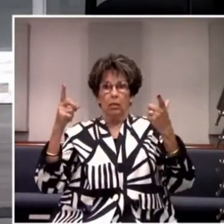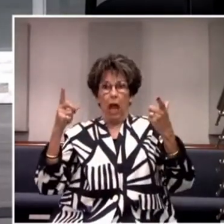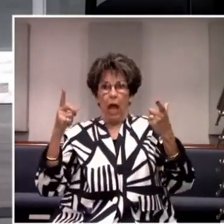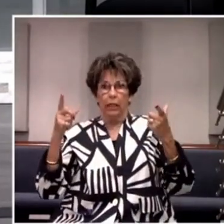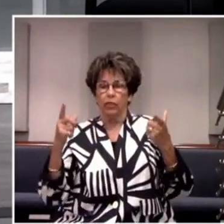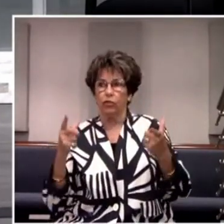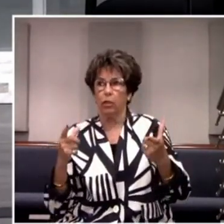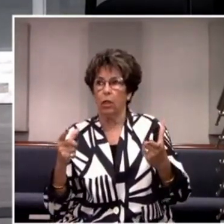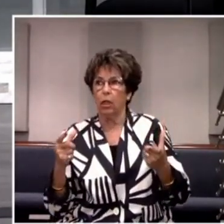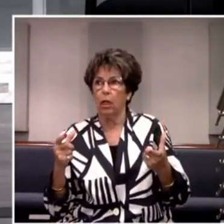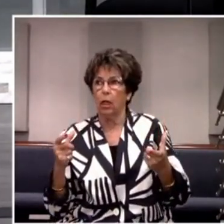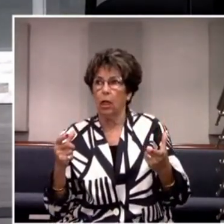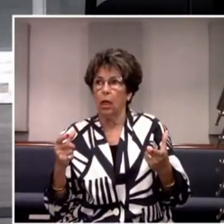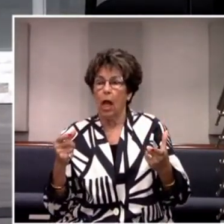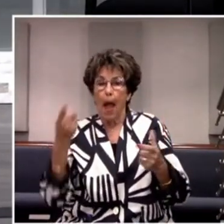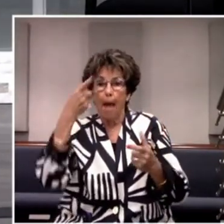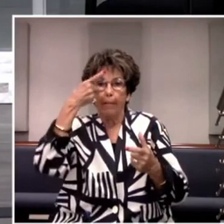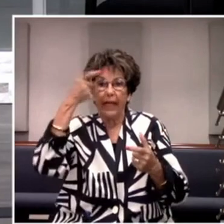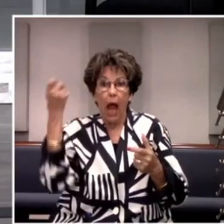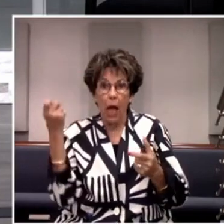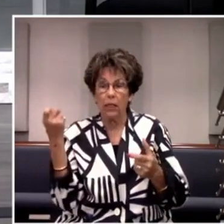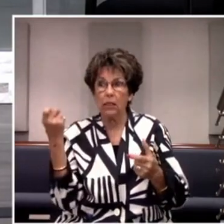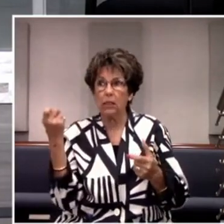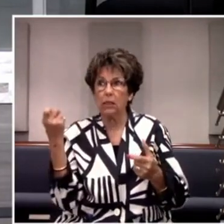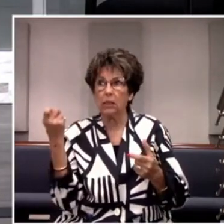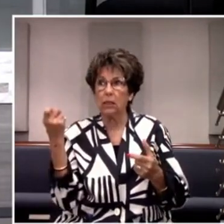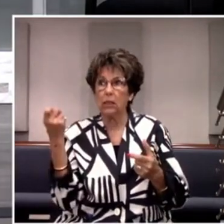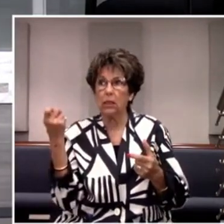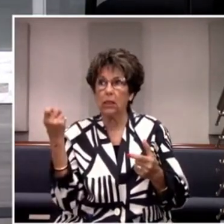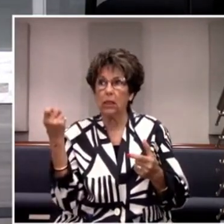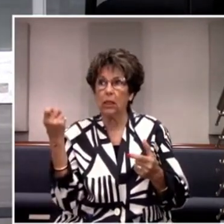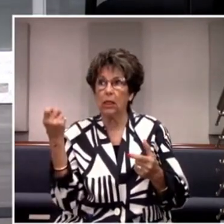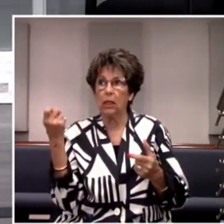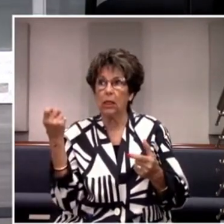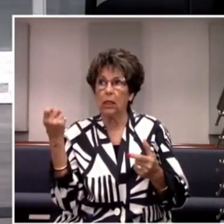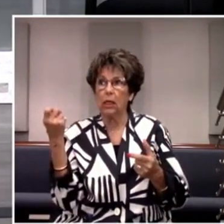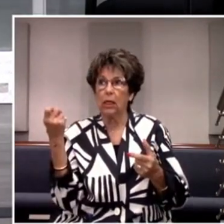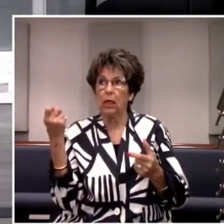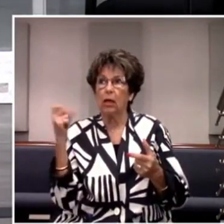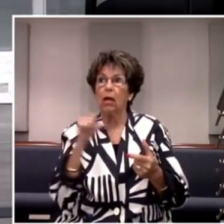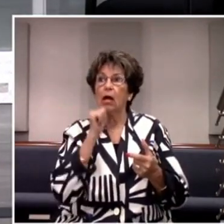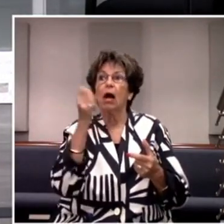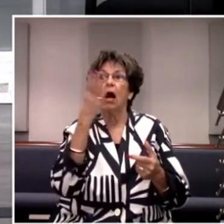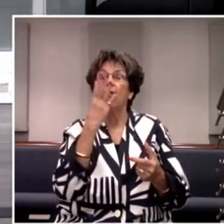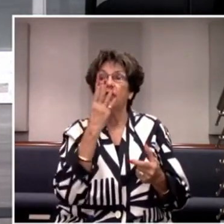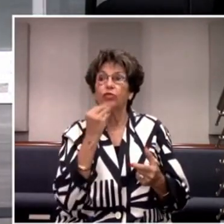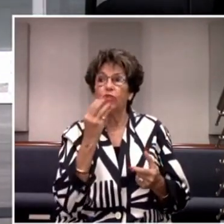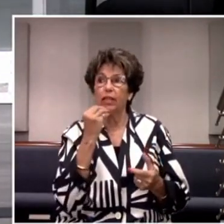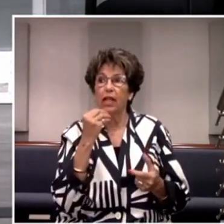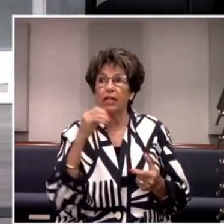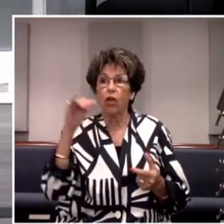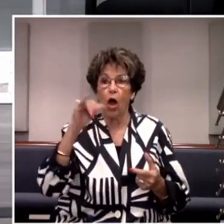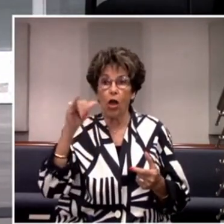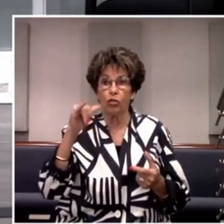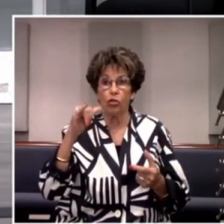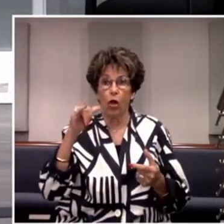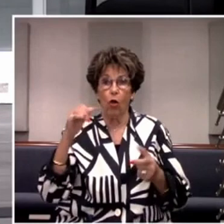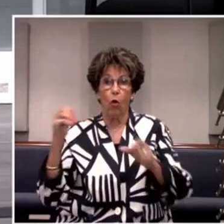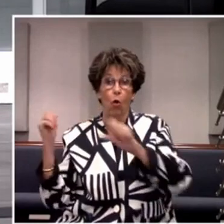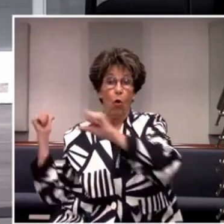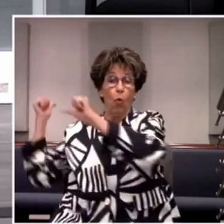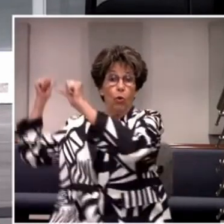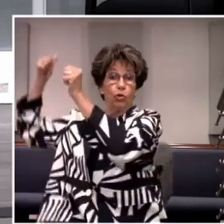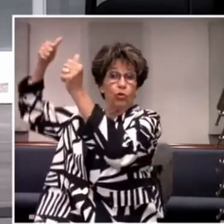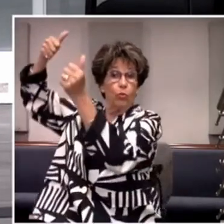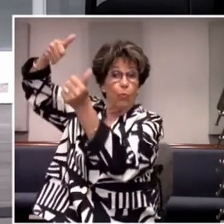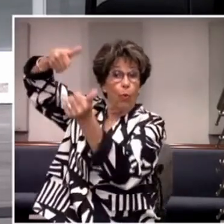came with Peter, because that on the Gentiles also was poured out the